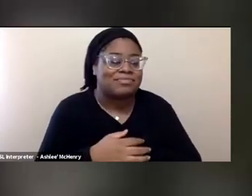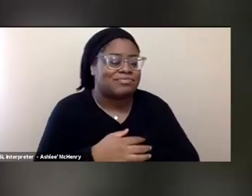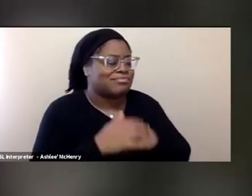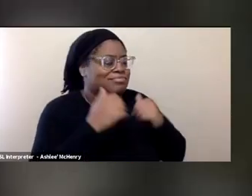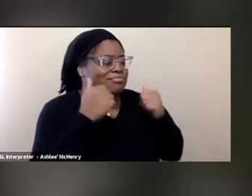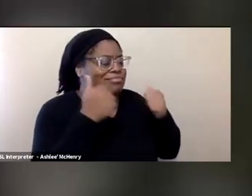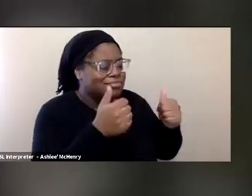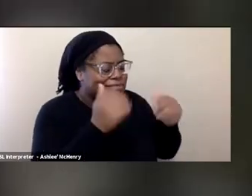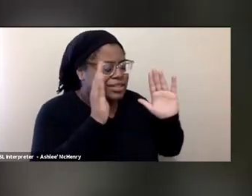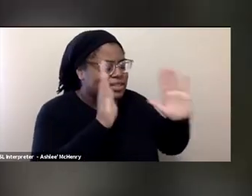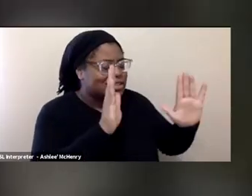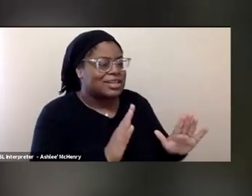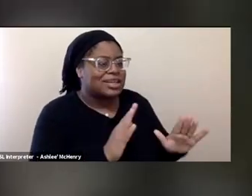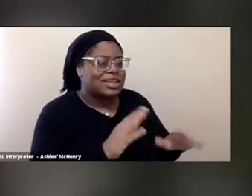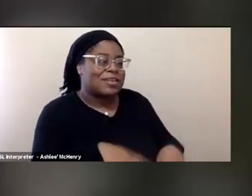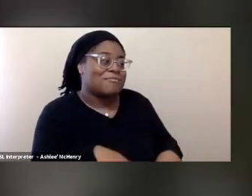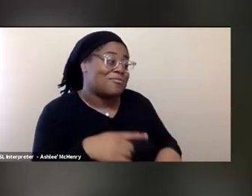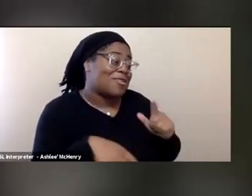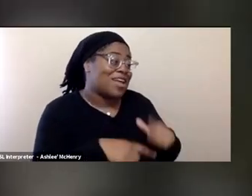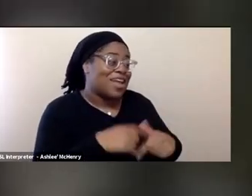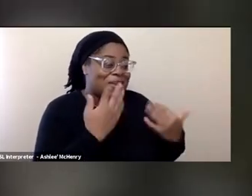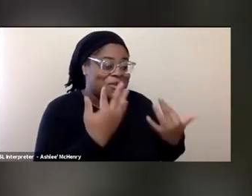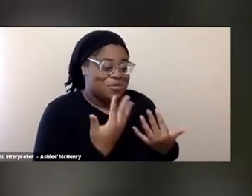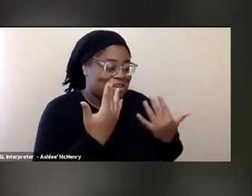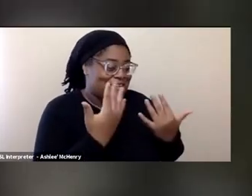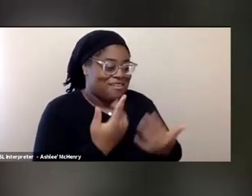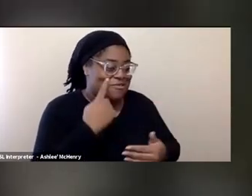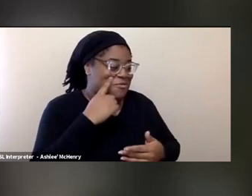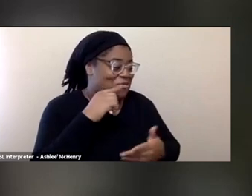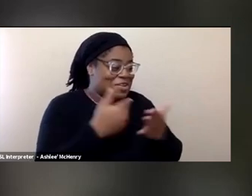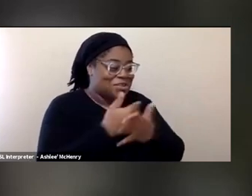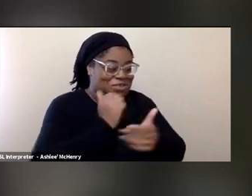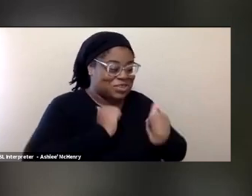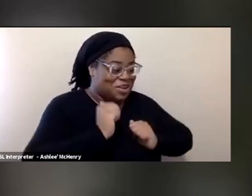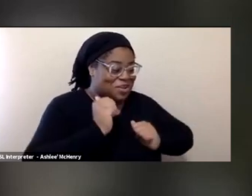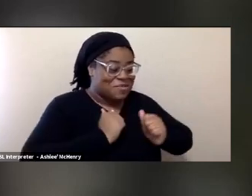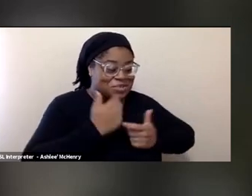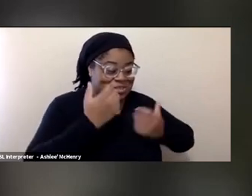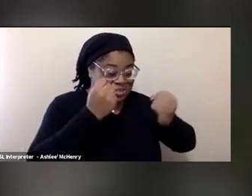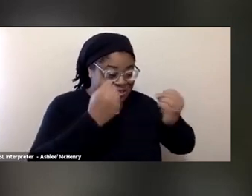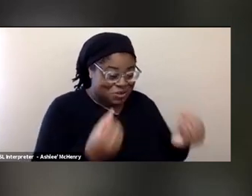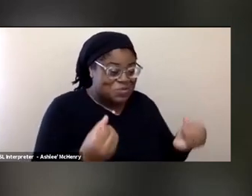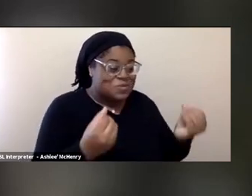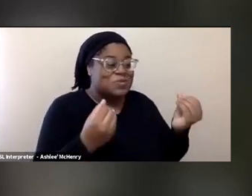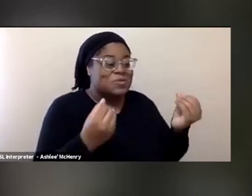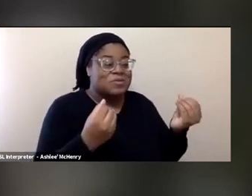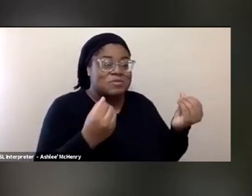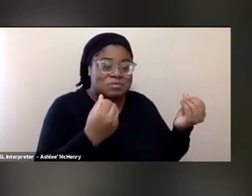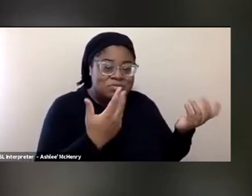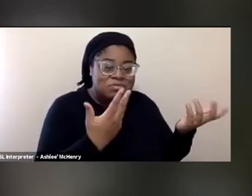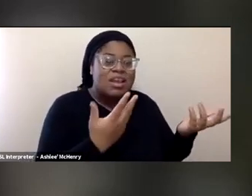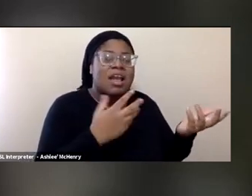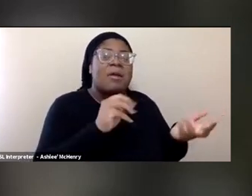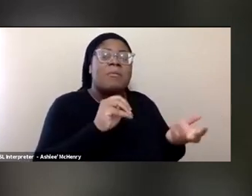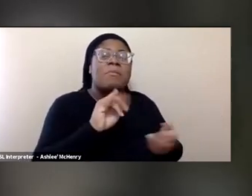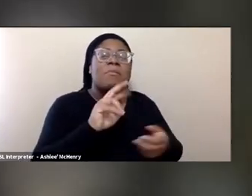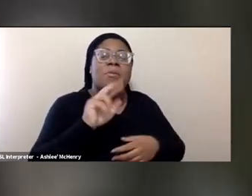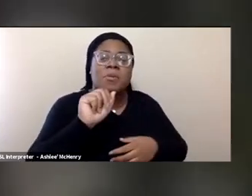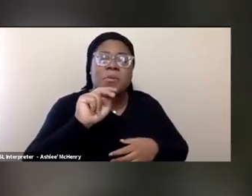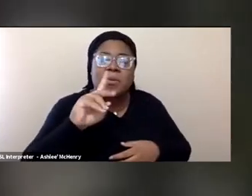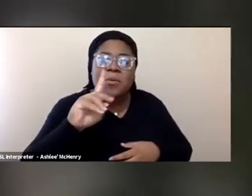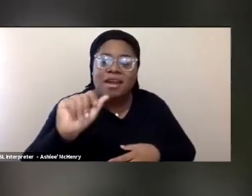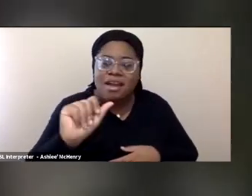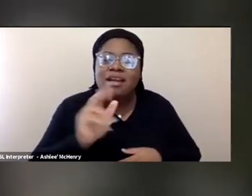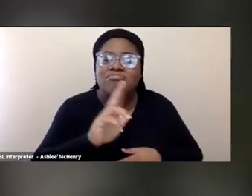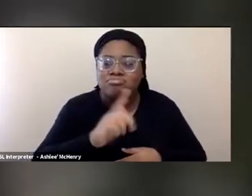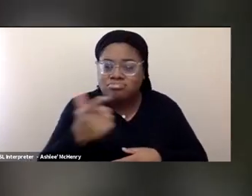Excellent. Excellent. We just can't wait for the new show. So Miranda, I'm going to move over to you. So we were